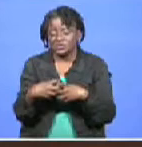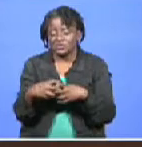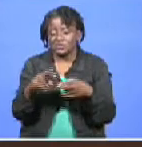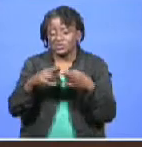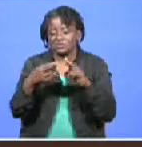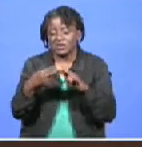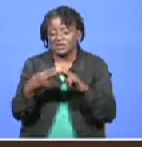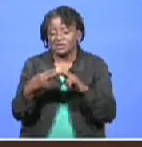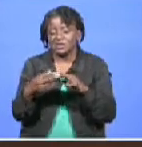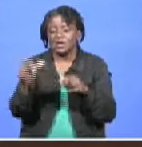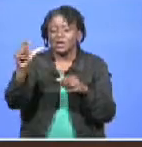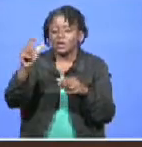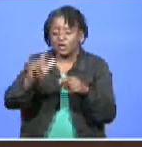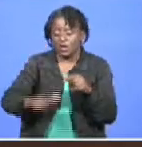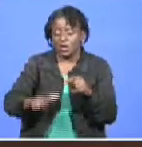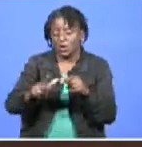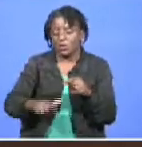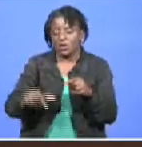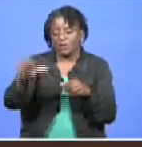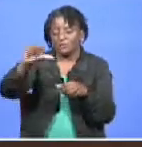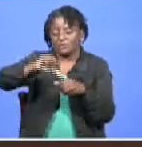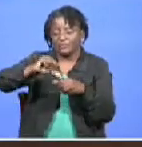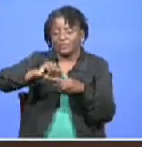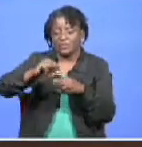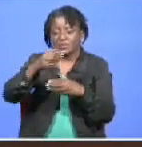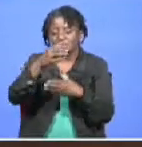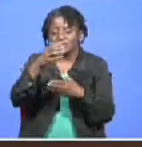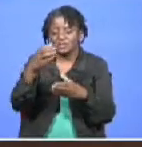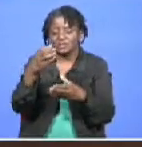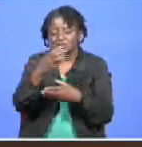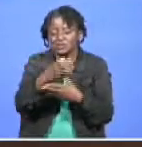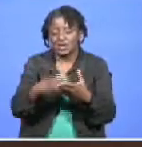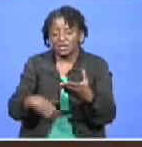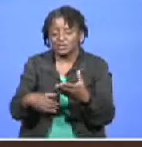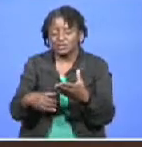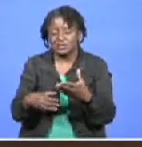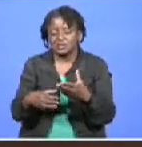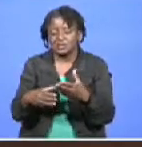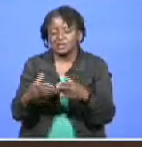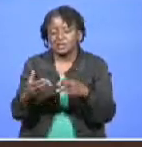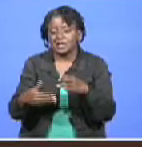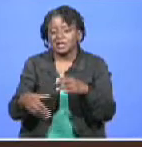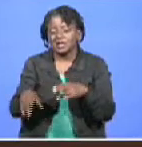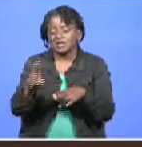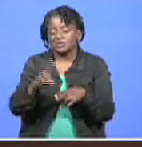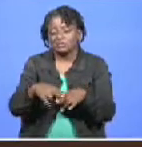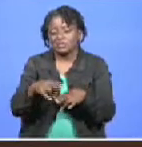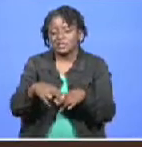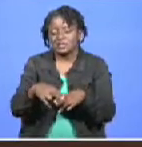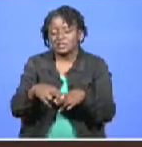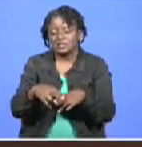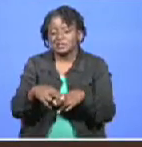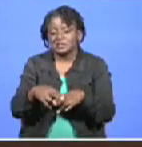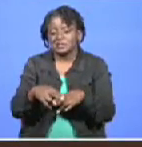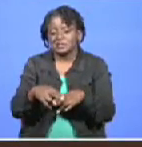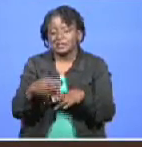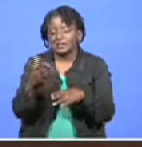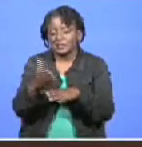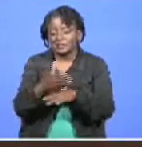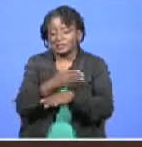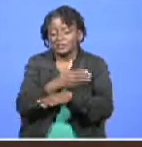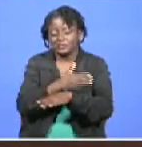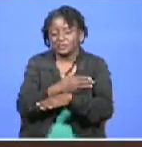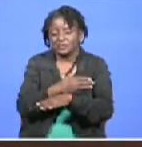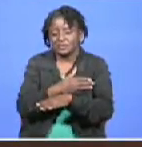fuel charges, given increased efficiency and cheaper, cleaner fuels, including the ability to